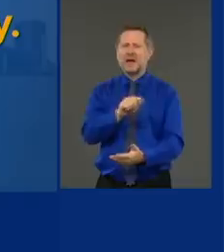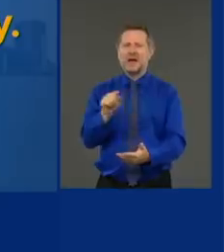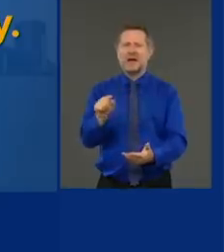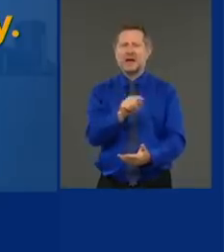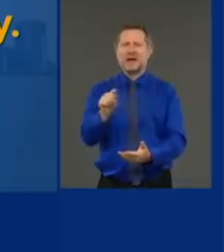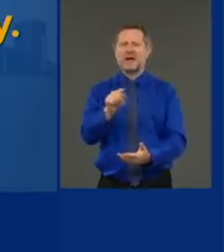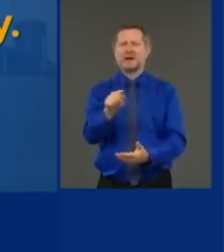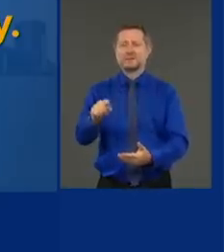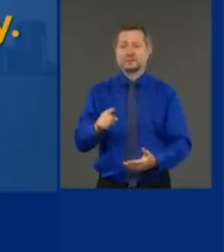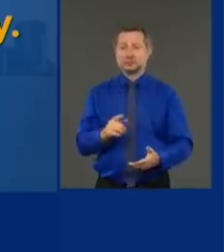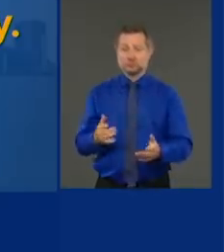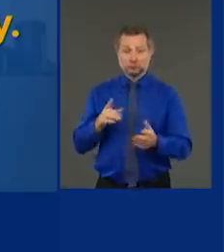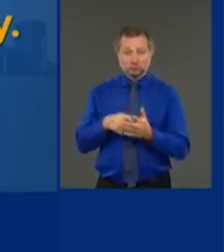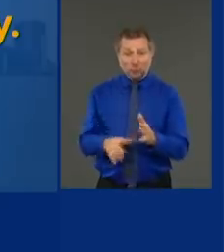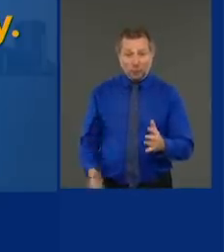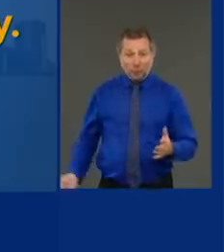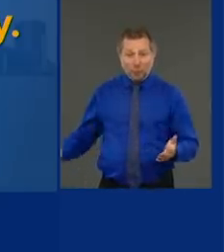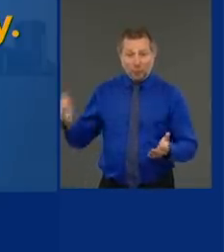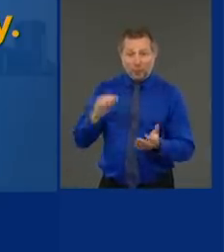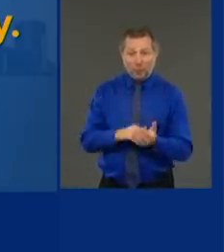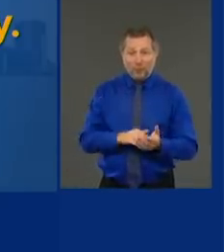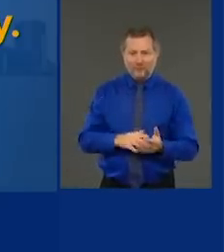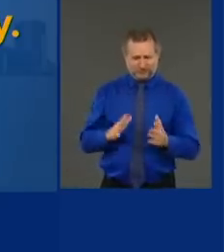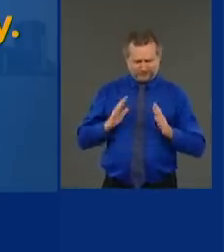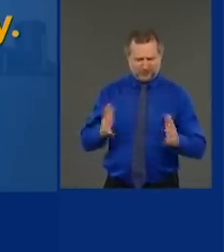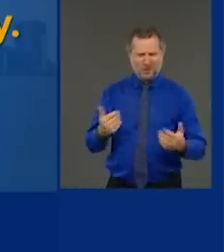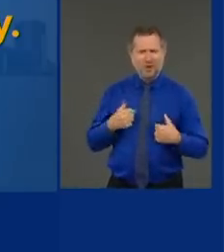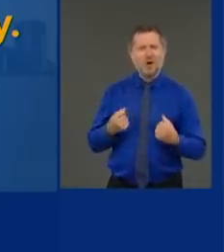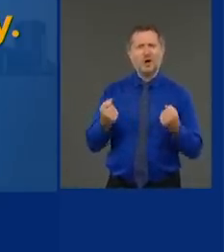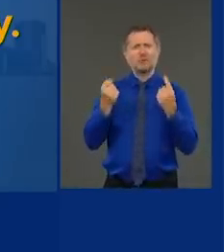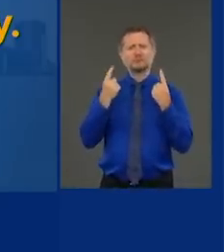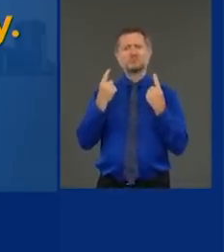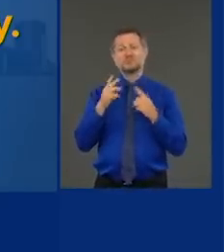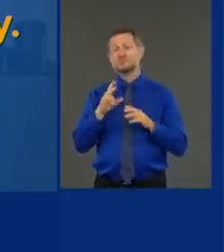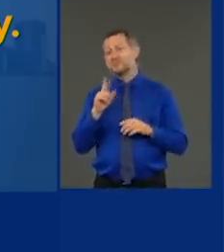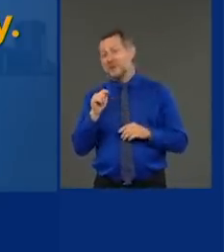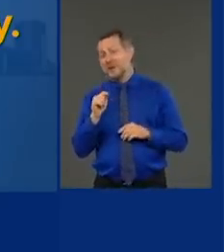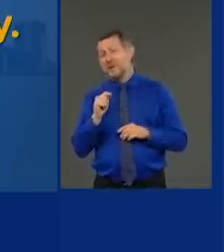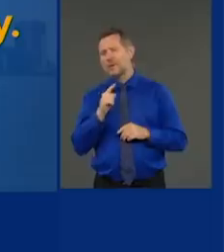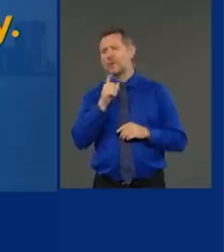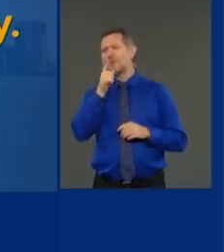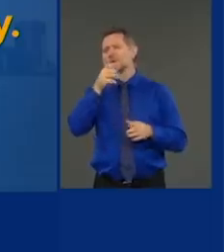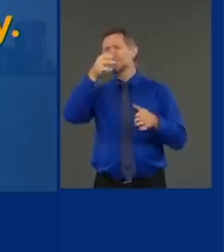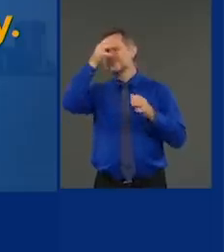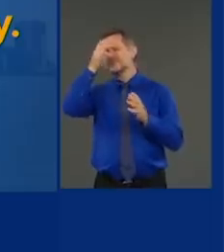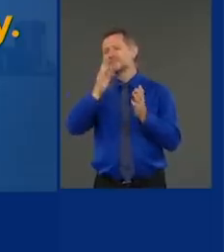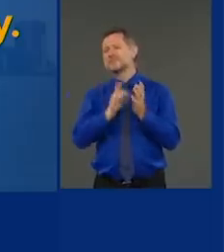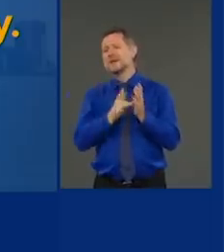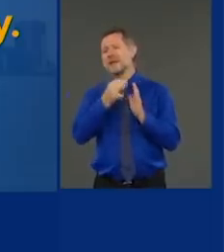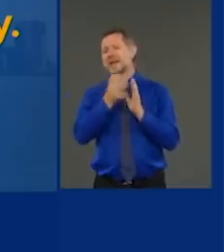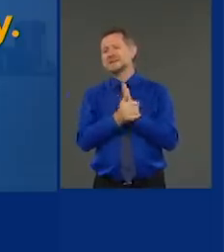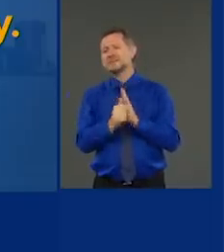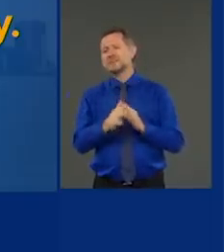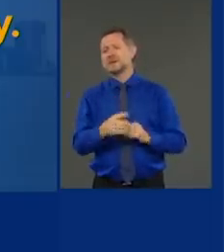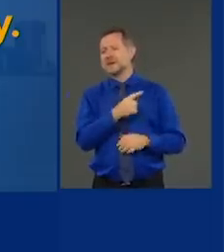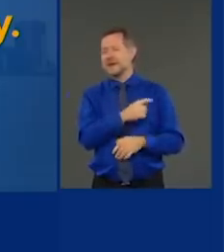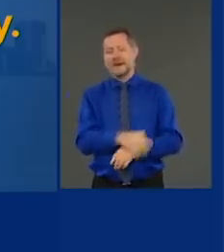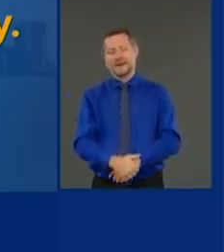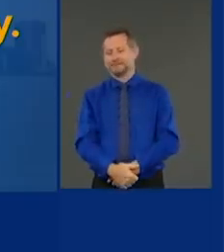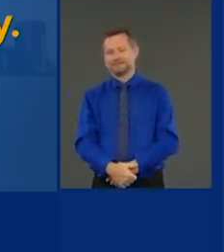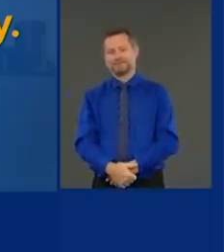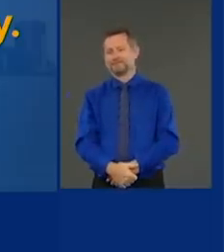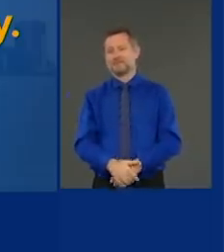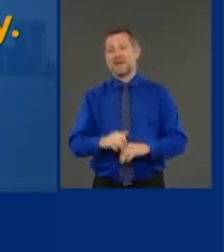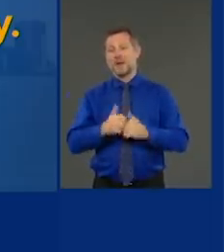button, yes. But the way the medical experts are talking about it, it won't work. It won't